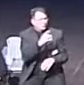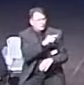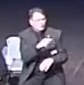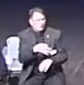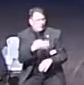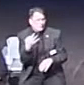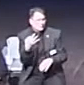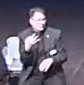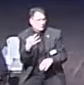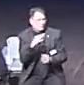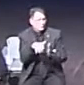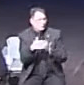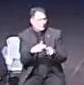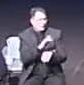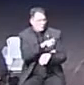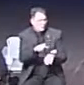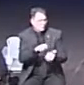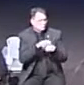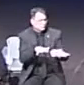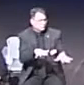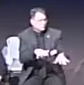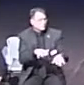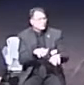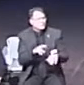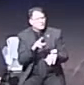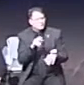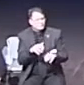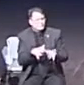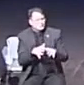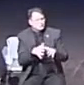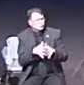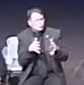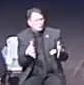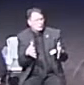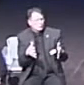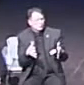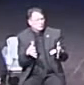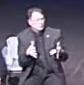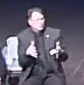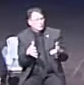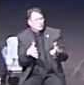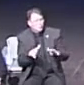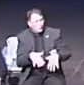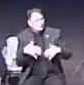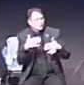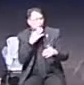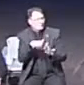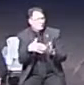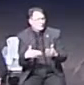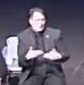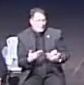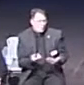to 8,000 sign language users and a vast and large non-sign language audience.